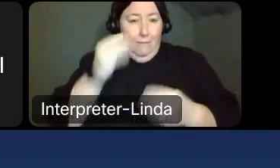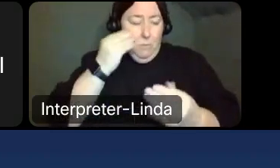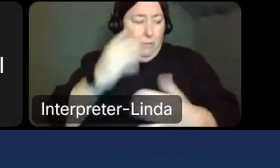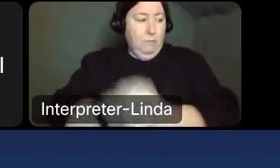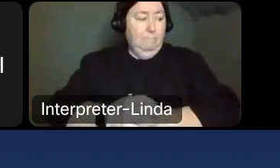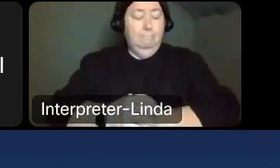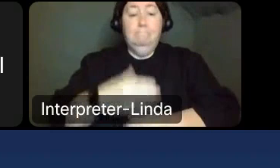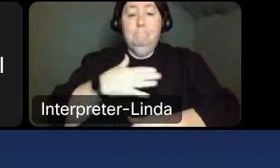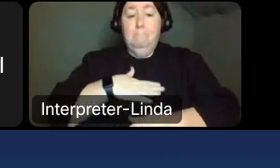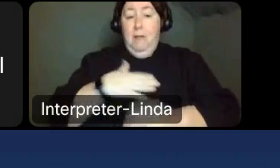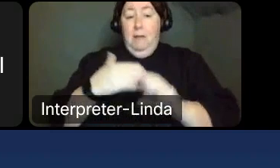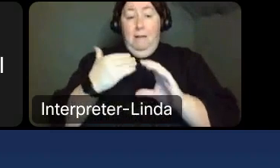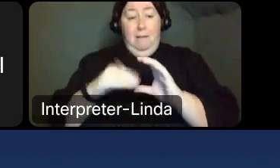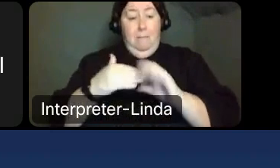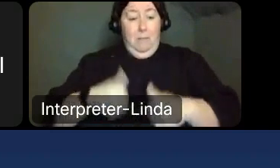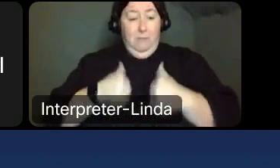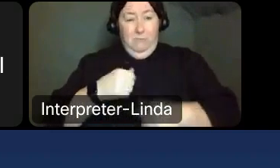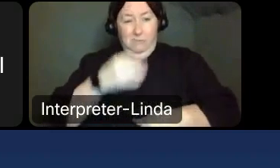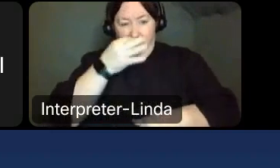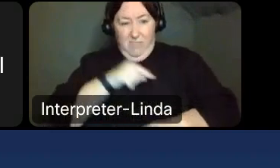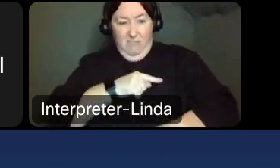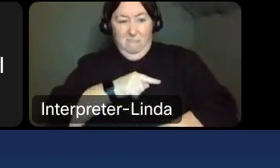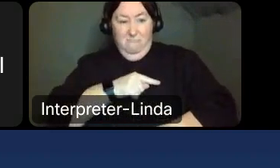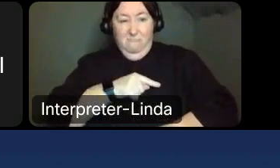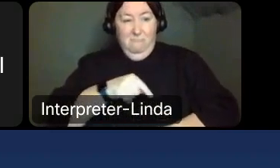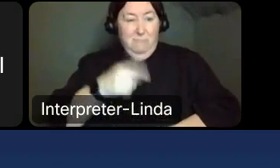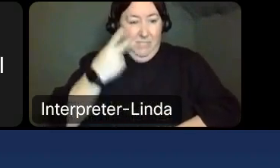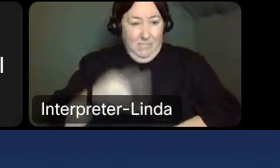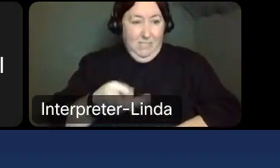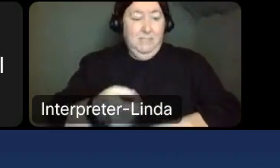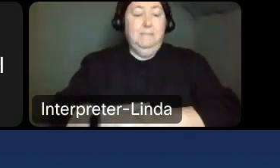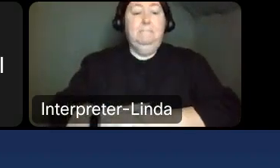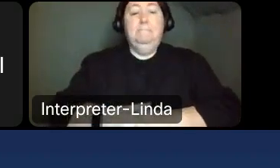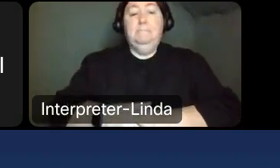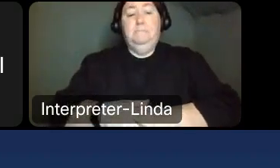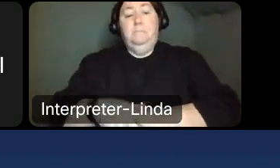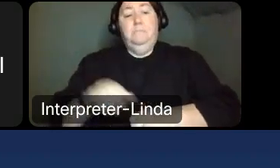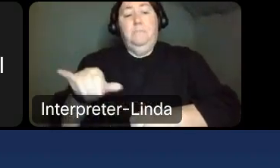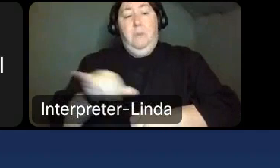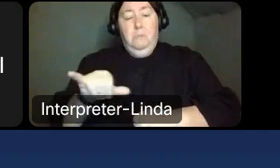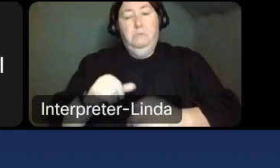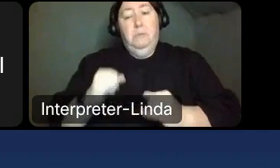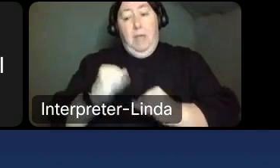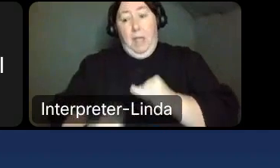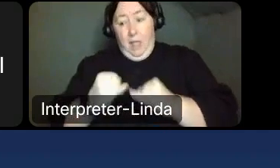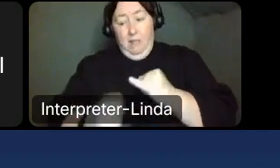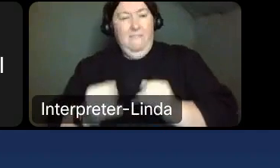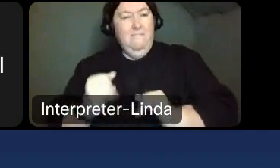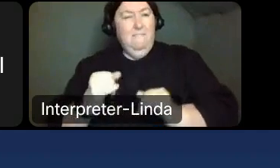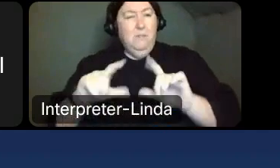My email is listed here, as you can see. It will also be at the end of this presentation. We